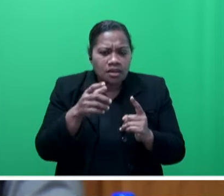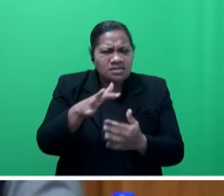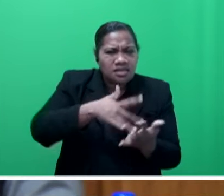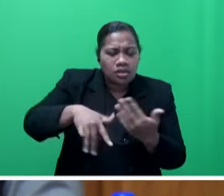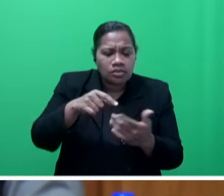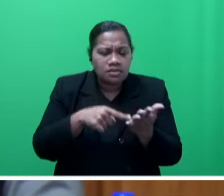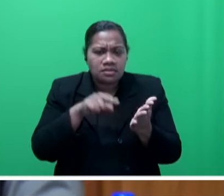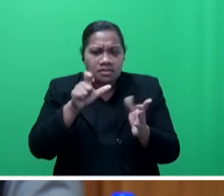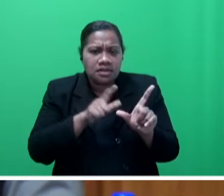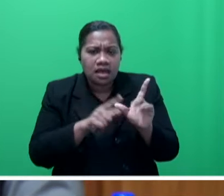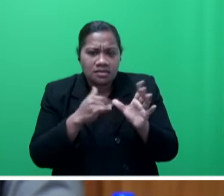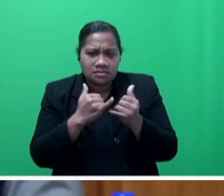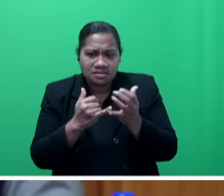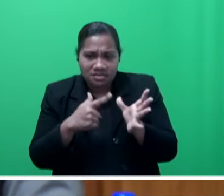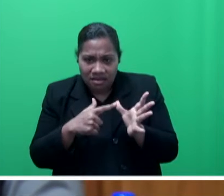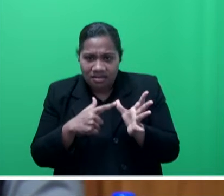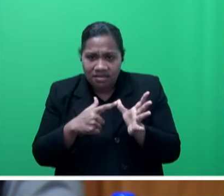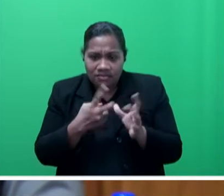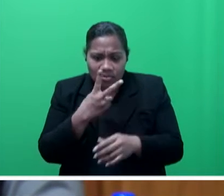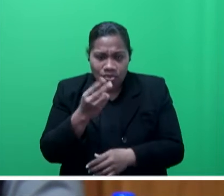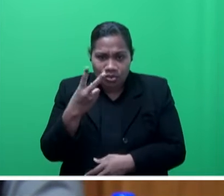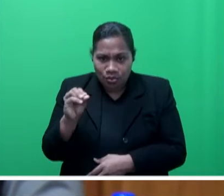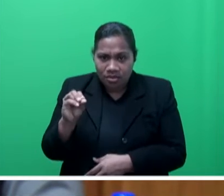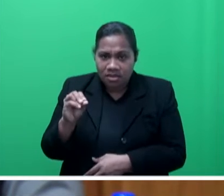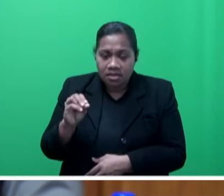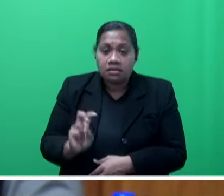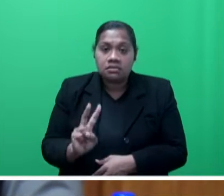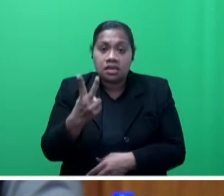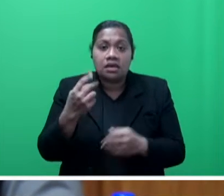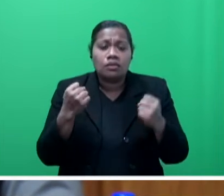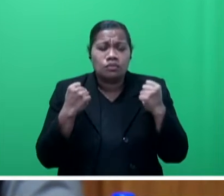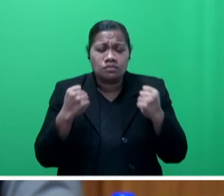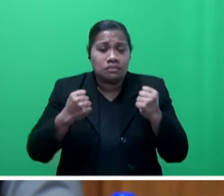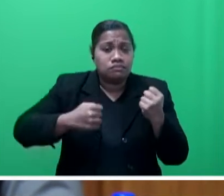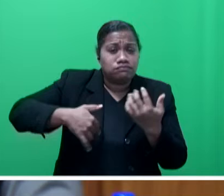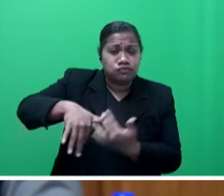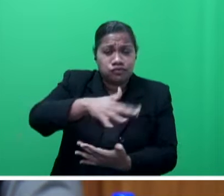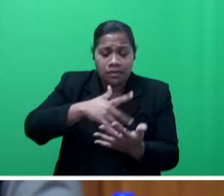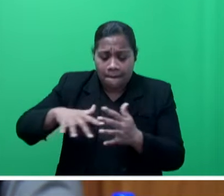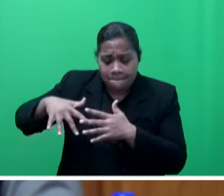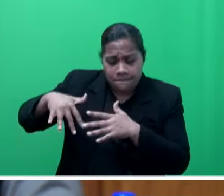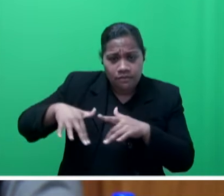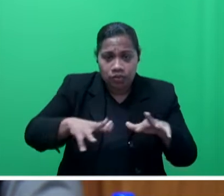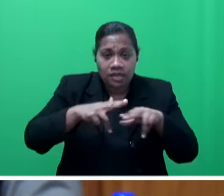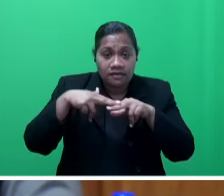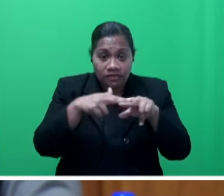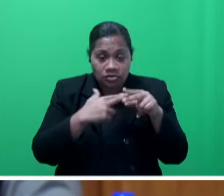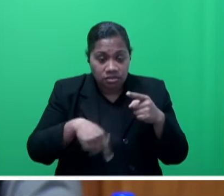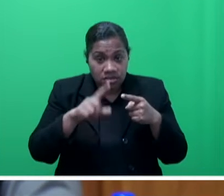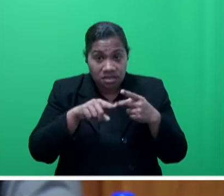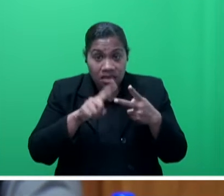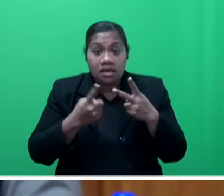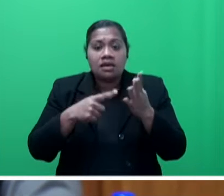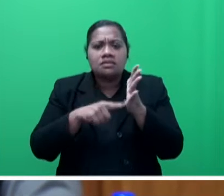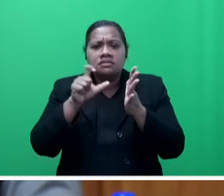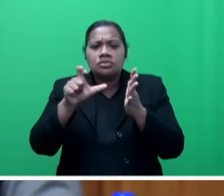2020, and which is the second strongest cyclone to hit Fiji, and also TC Cody in